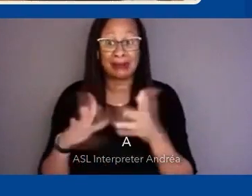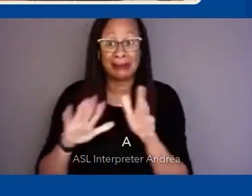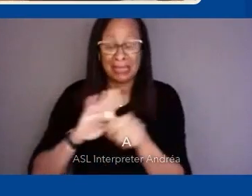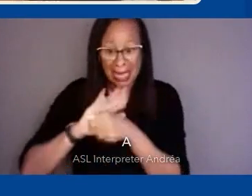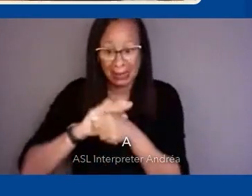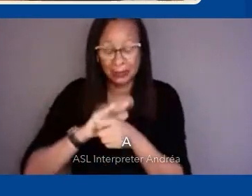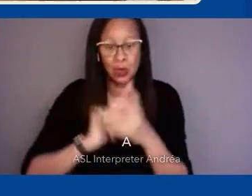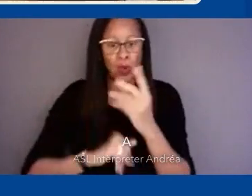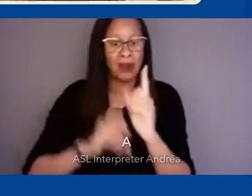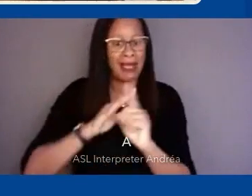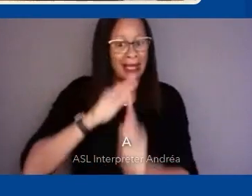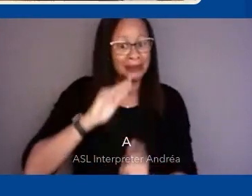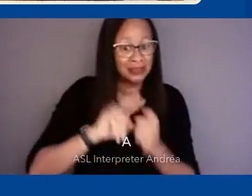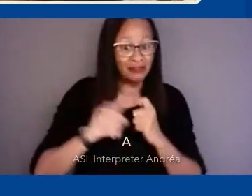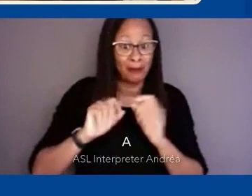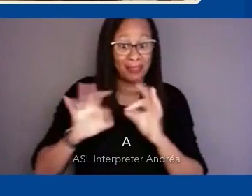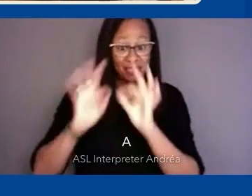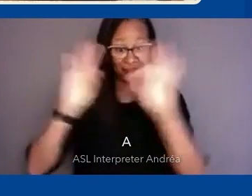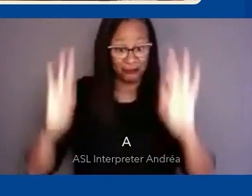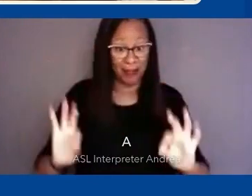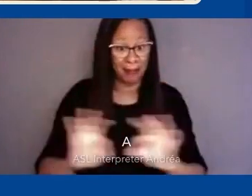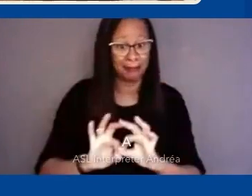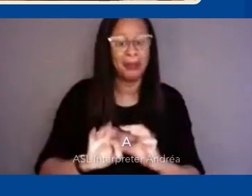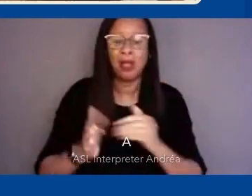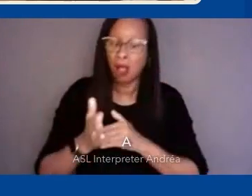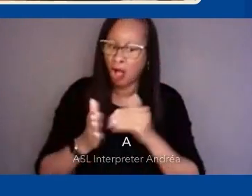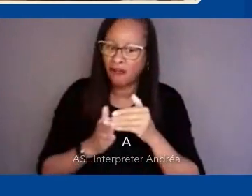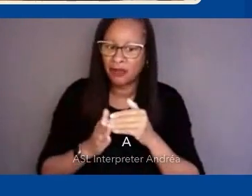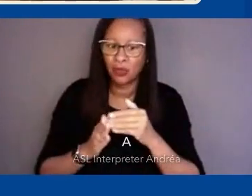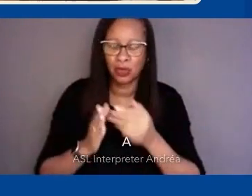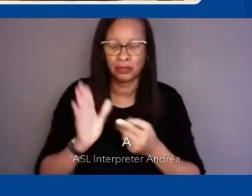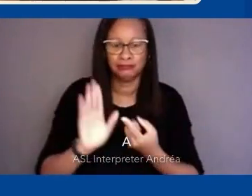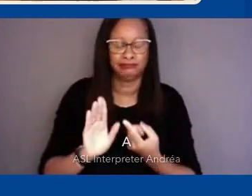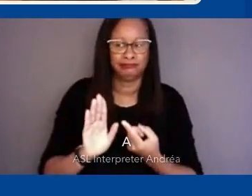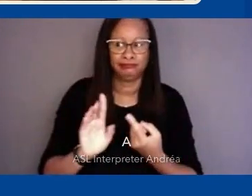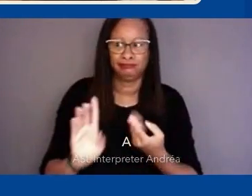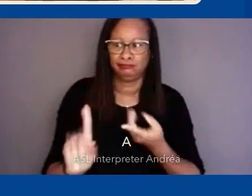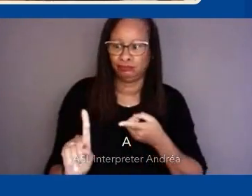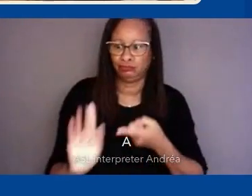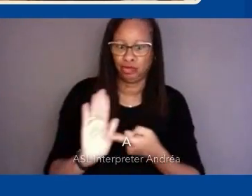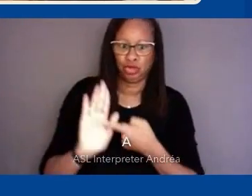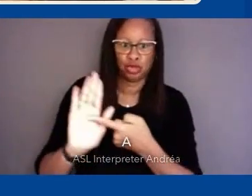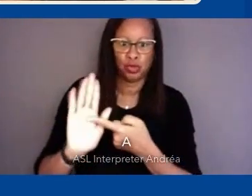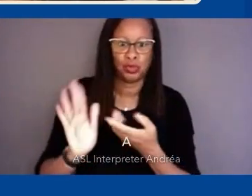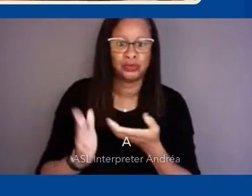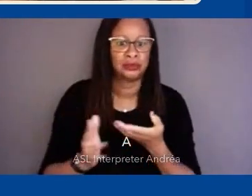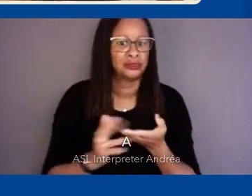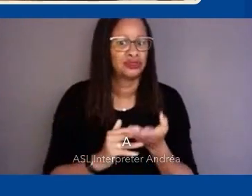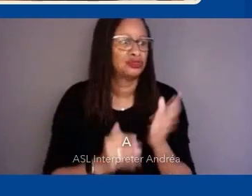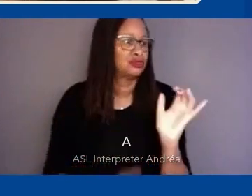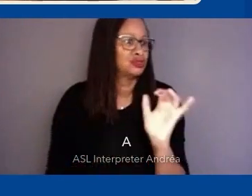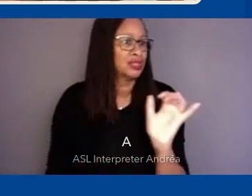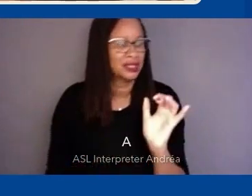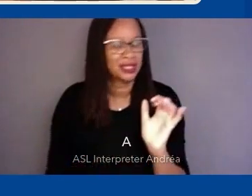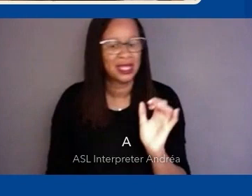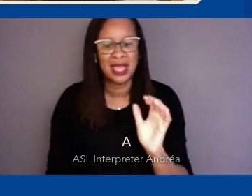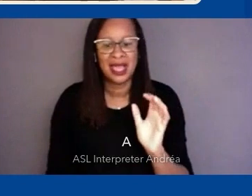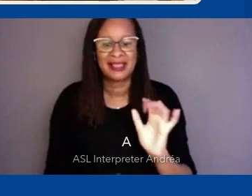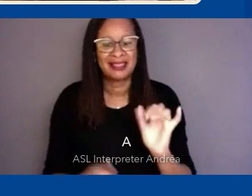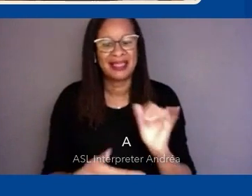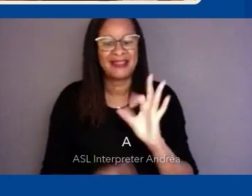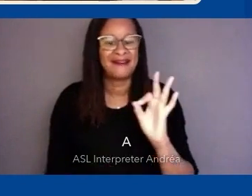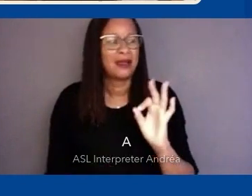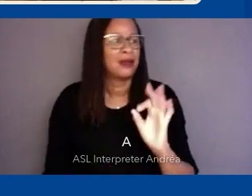from the frame. You know, we're often portrayed through shows like, you know, shows and films like American Sniper